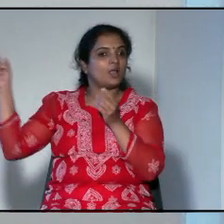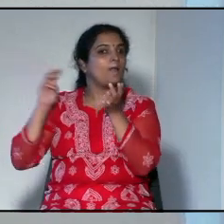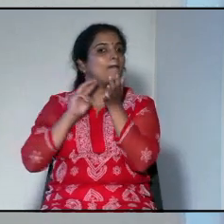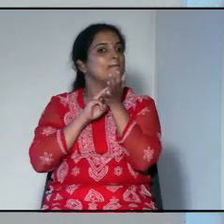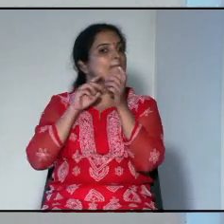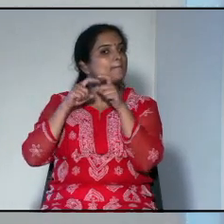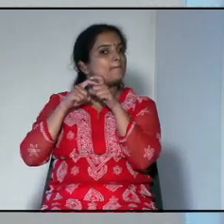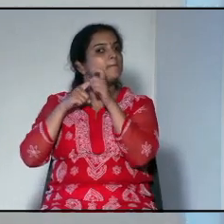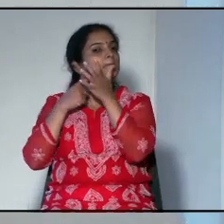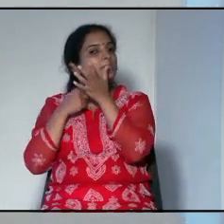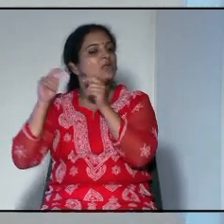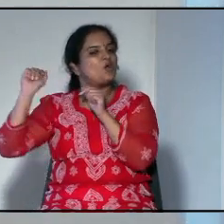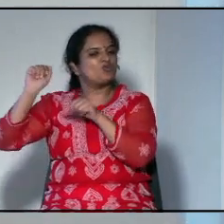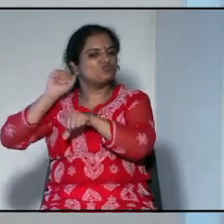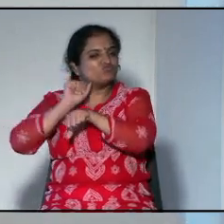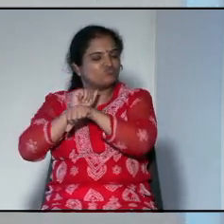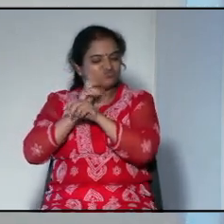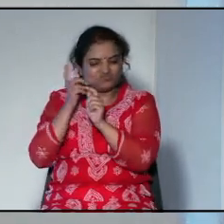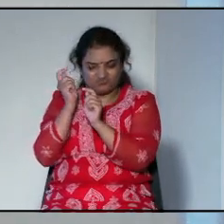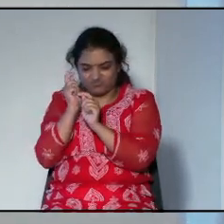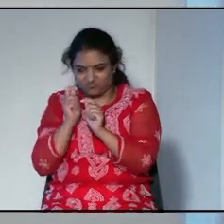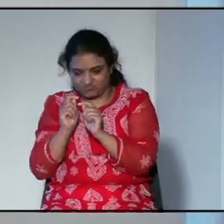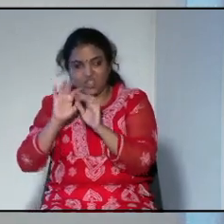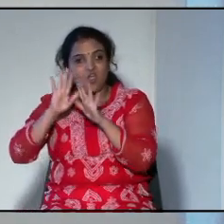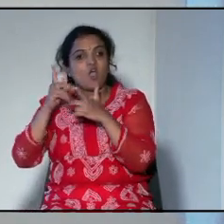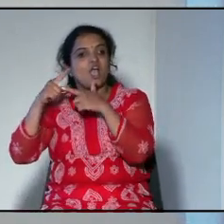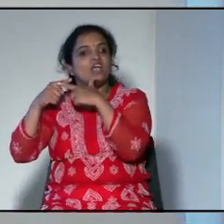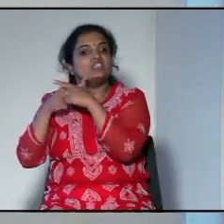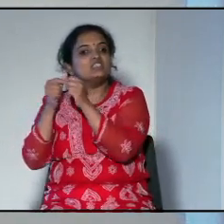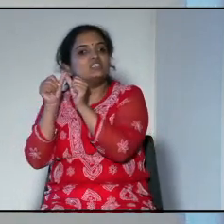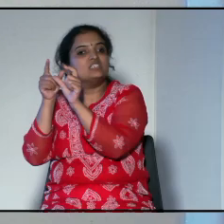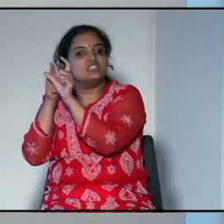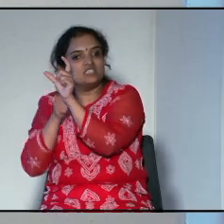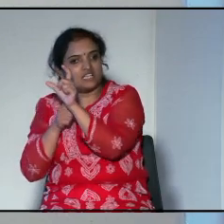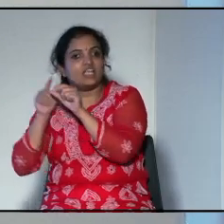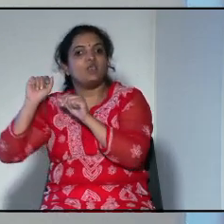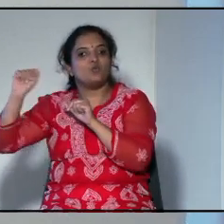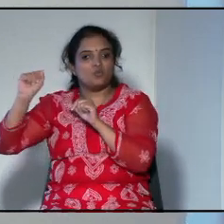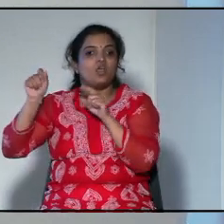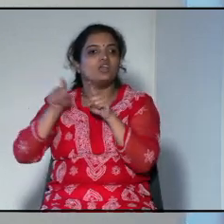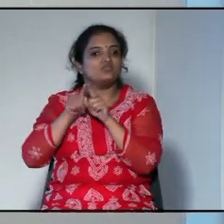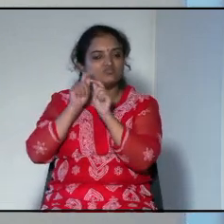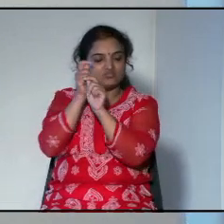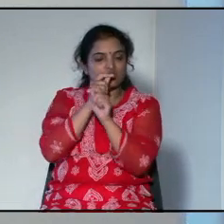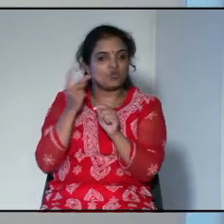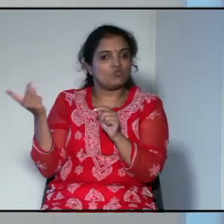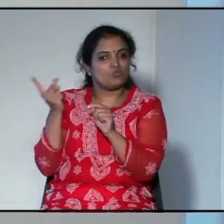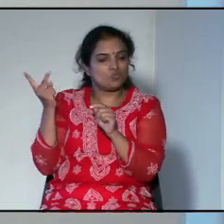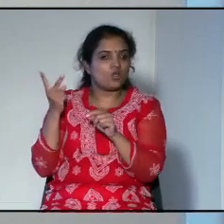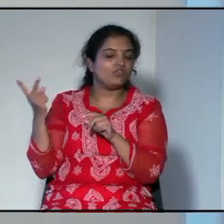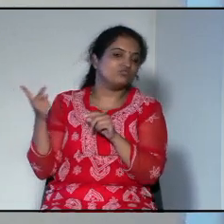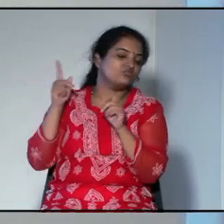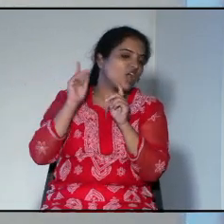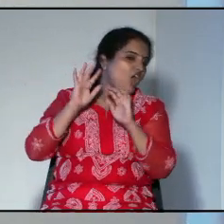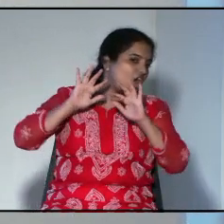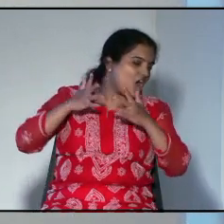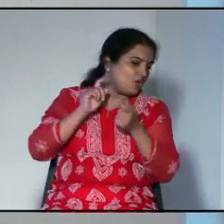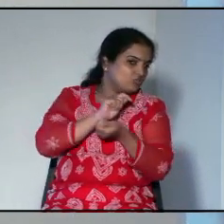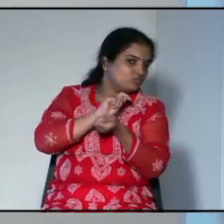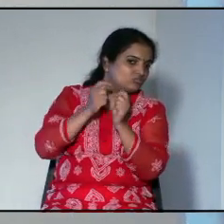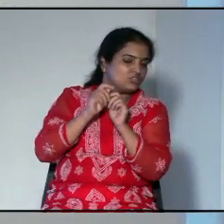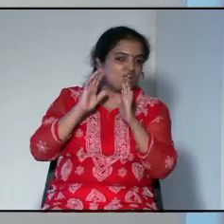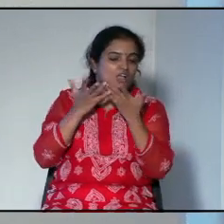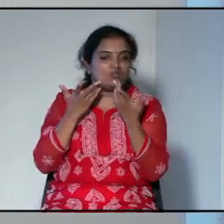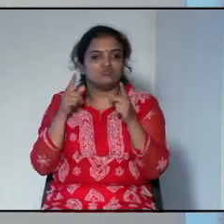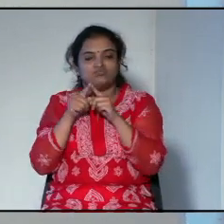and Jaidev Baghel together, and you can trace a very interesting story of 2 artists really transgressing